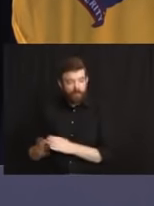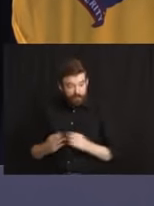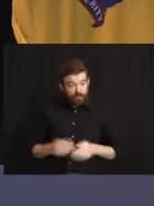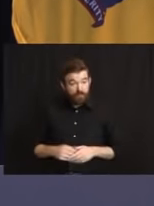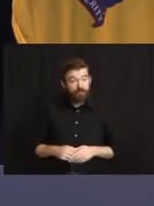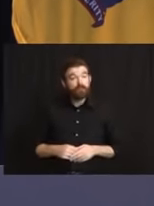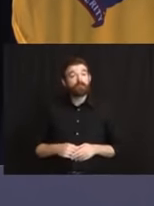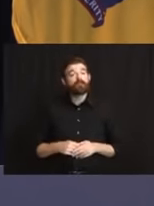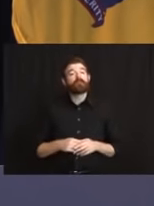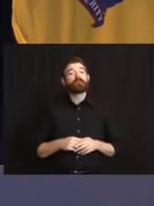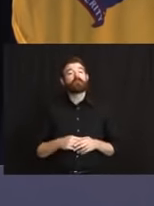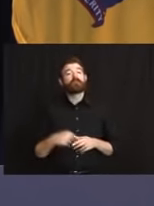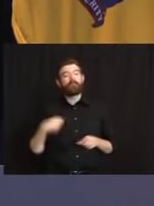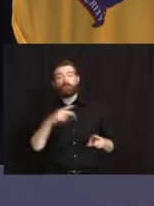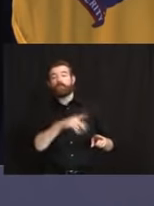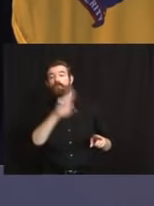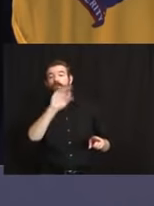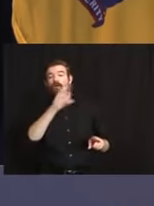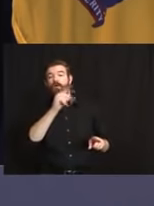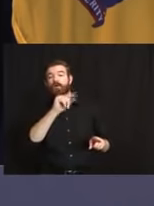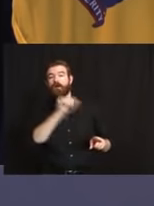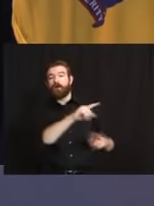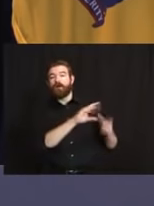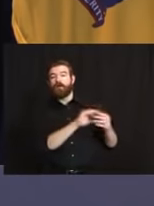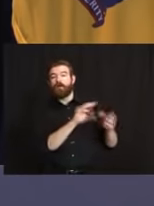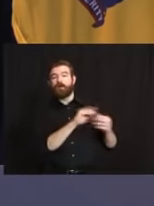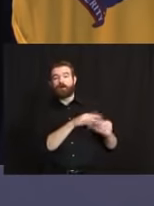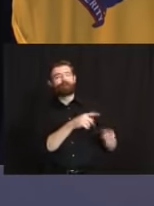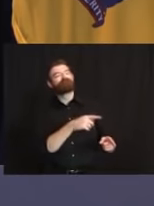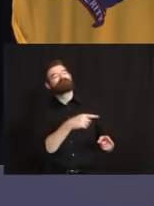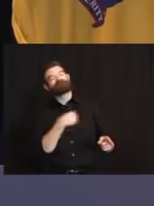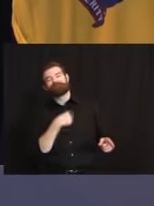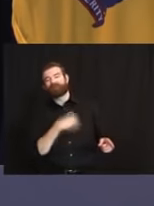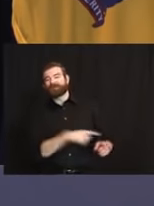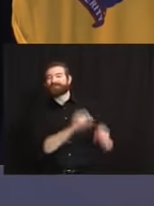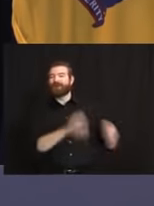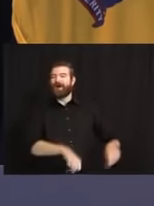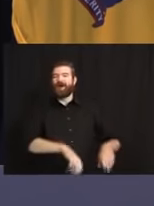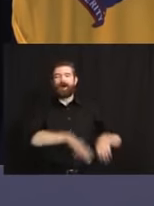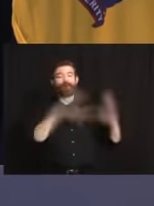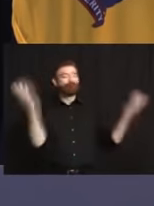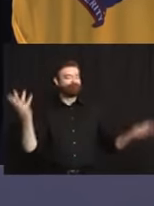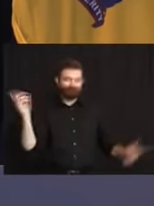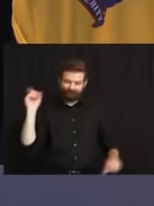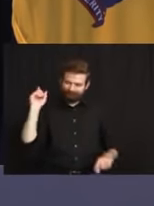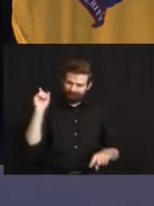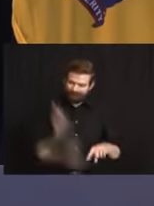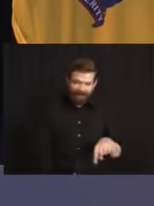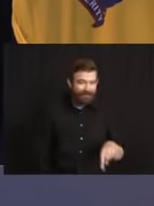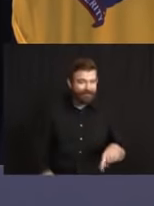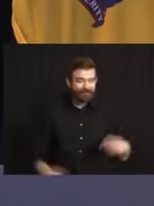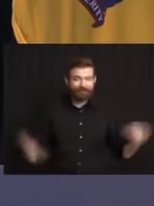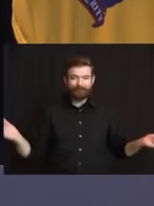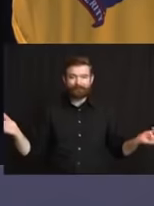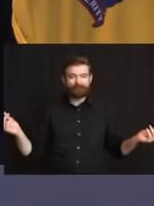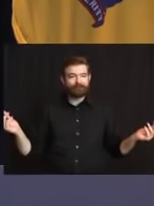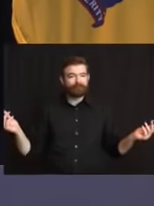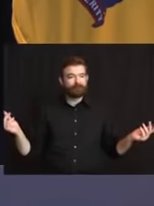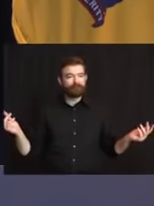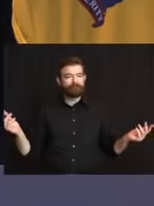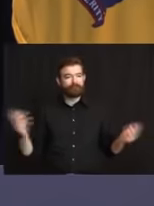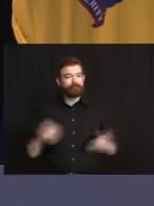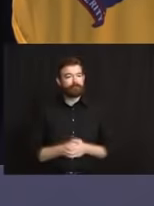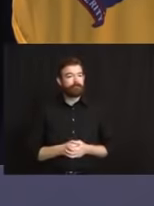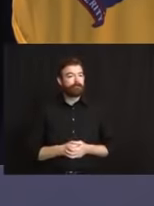like to be full bore open. We're just not there yet. There's no further color in terms